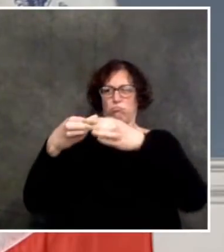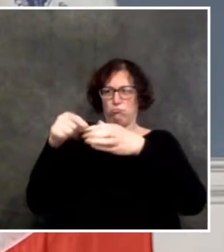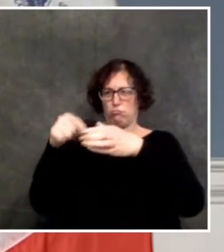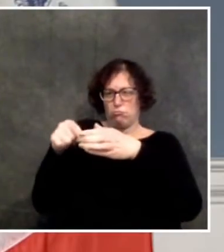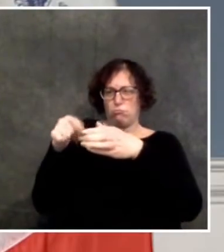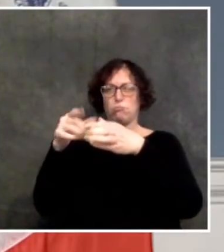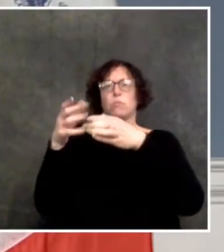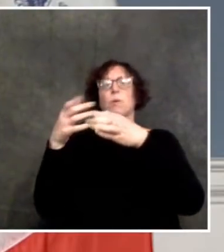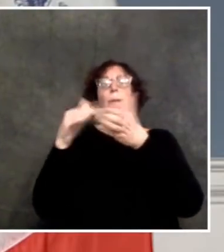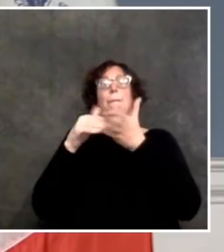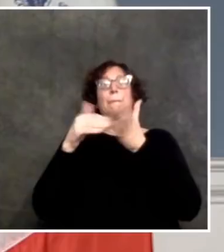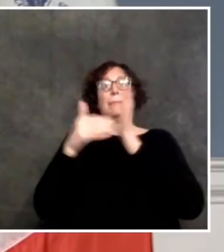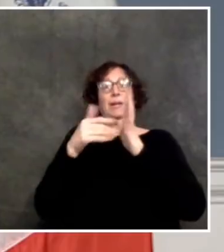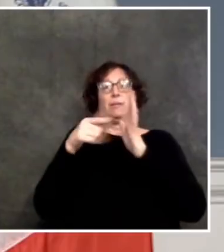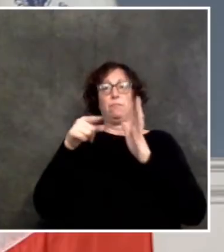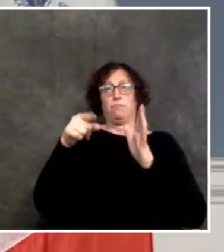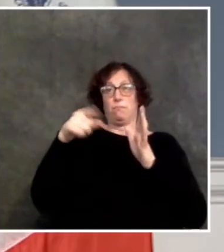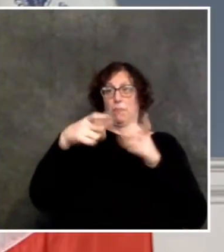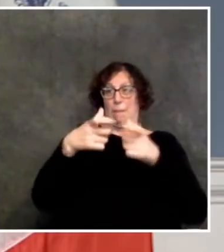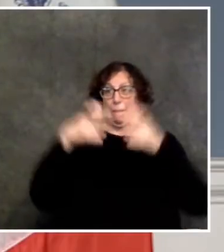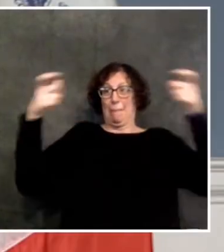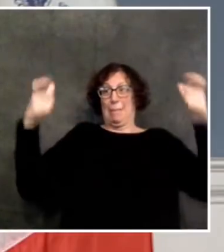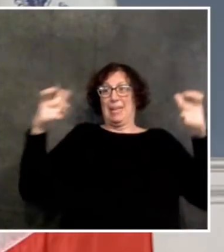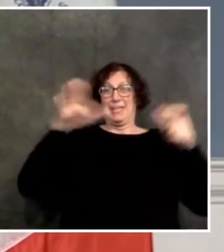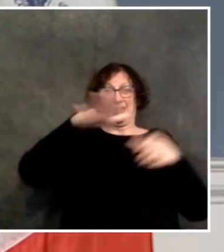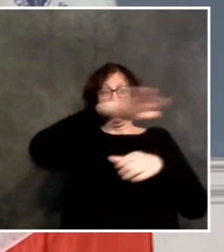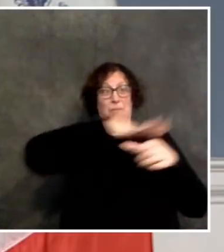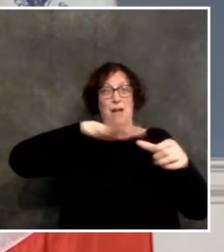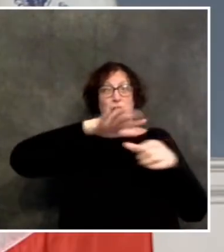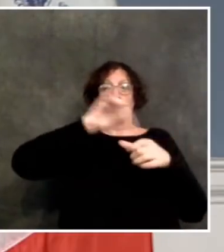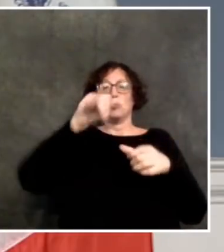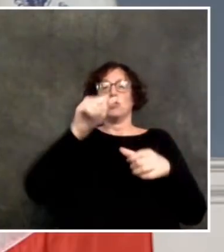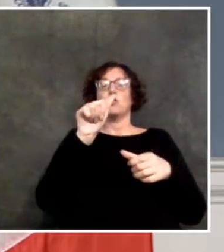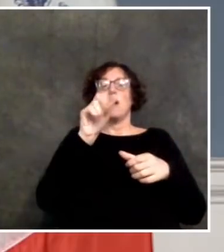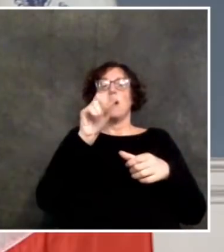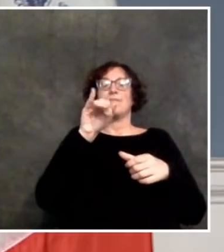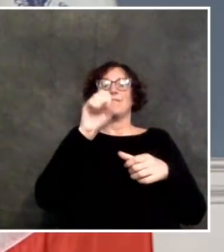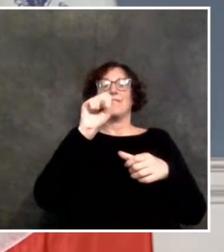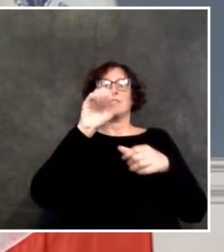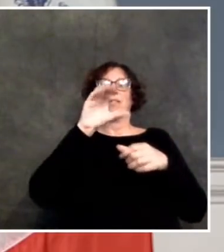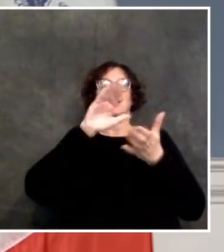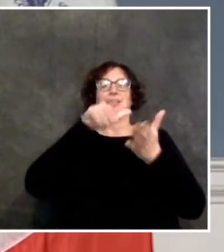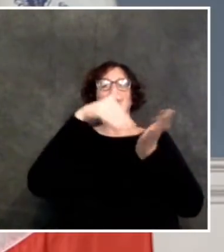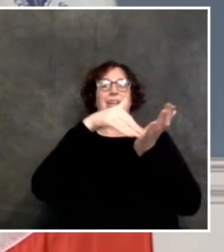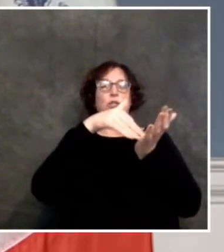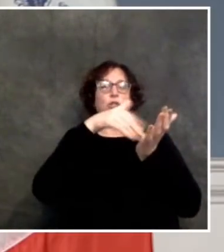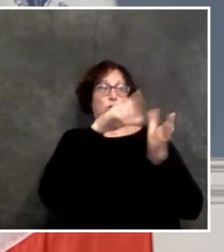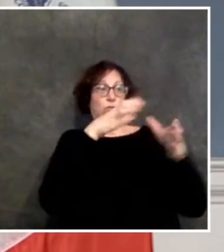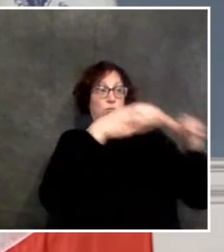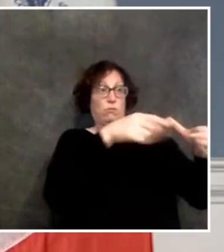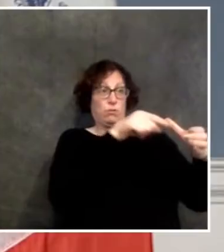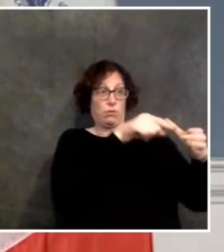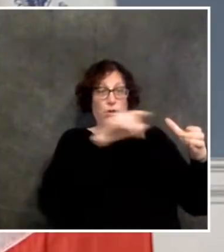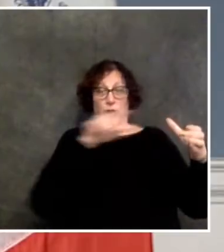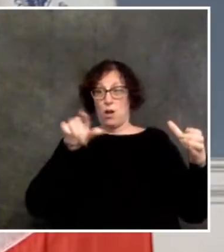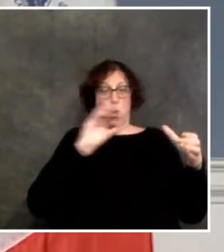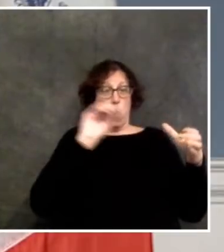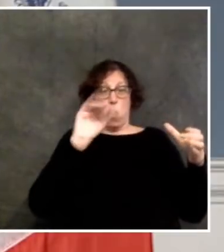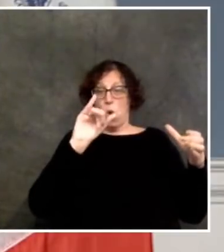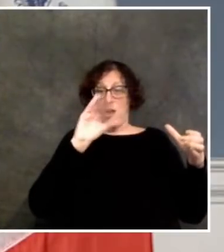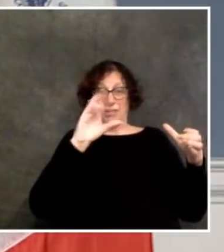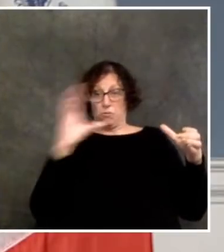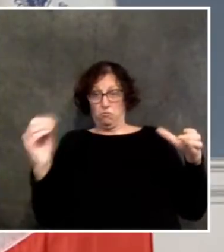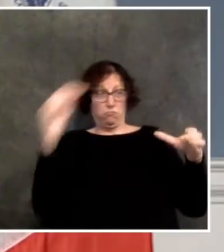whatever way makes sense, whatever proportion makes sense for COVID-19 patients who are not folks who are going to